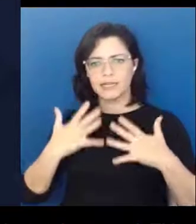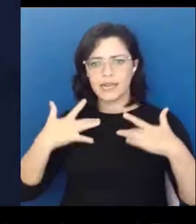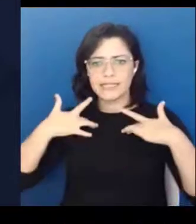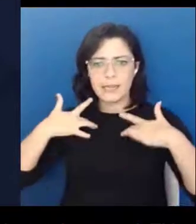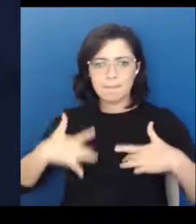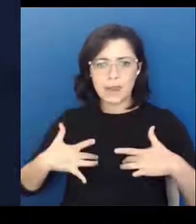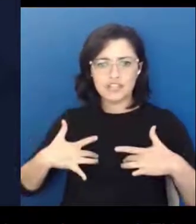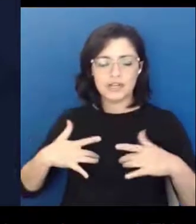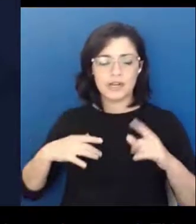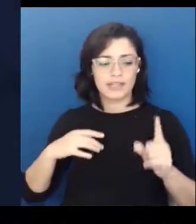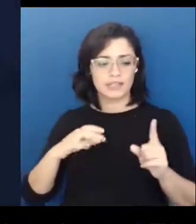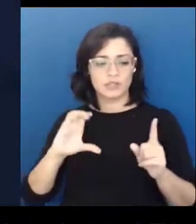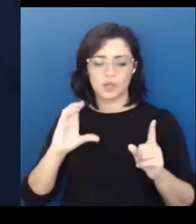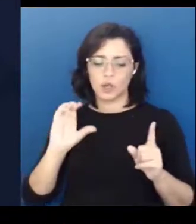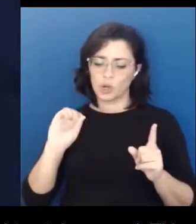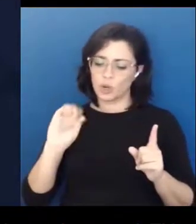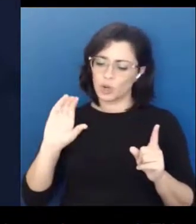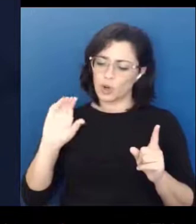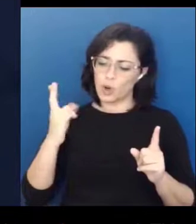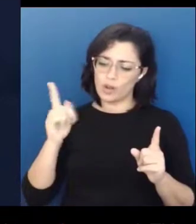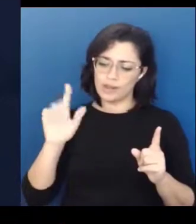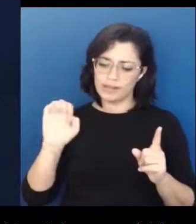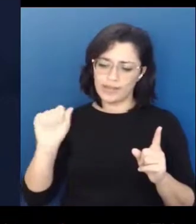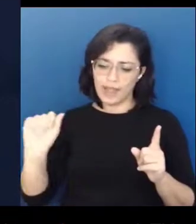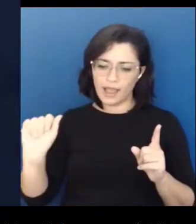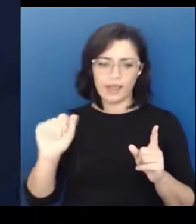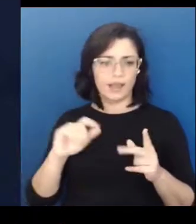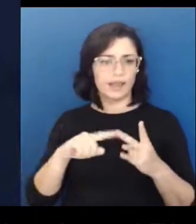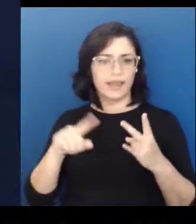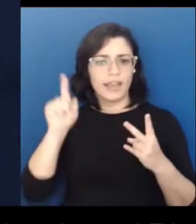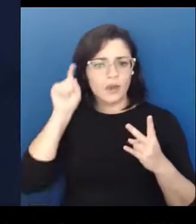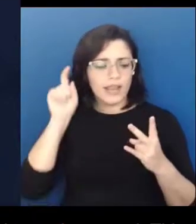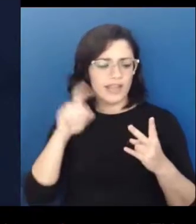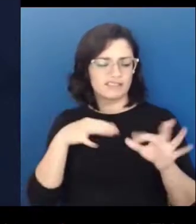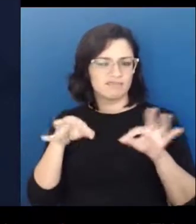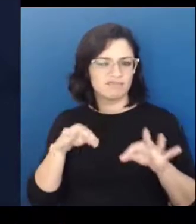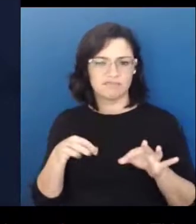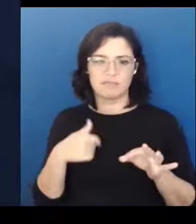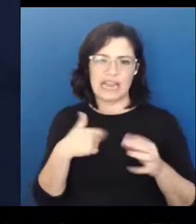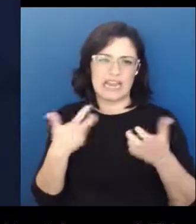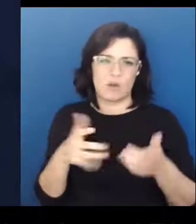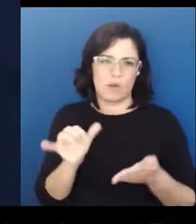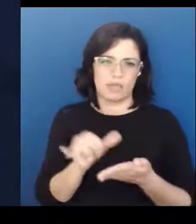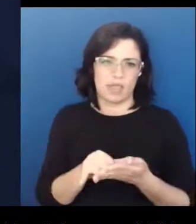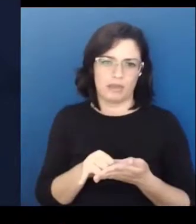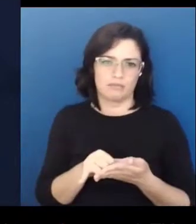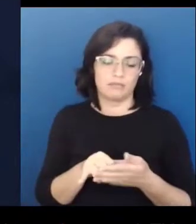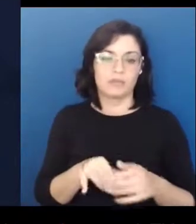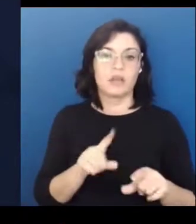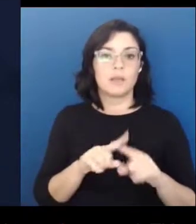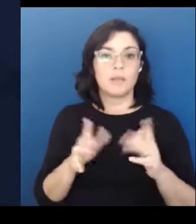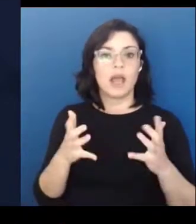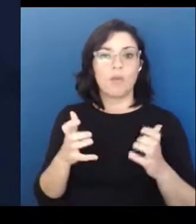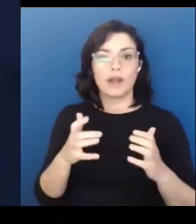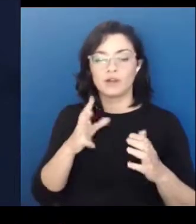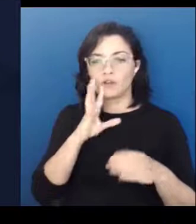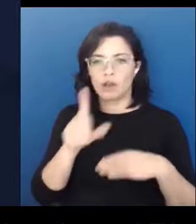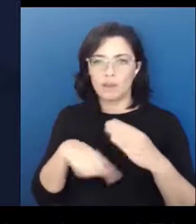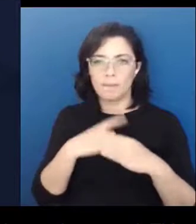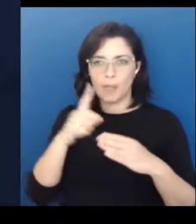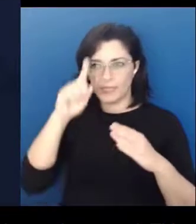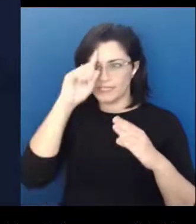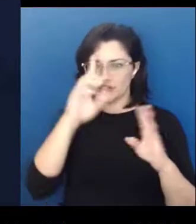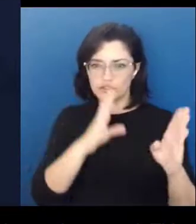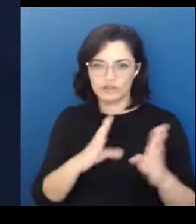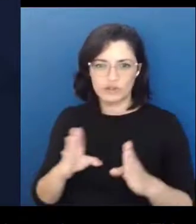is. I didn't want to do that, but I wanted to get to the strategies. How can we live better with our hearing loss? What do we need